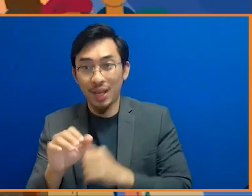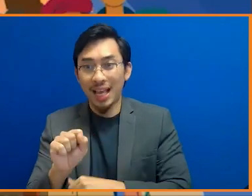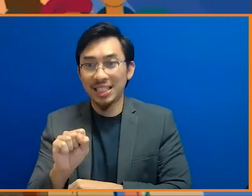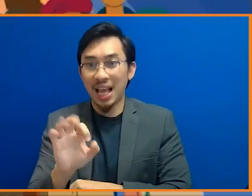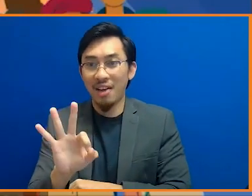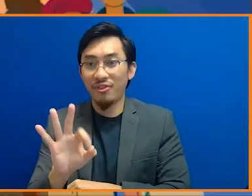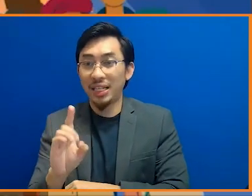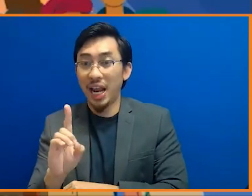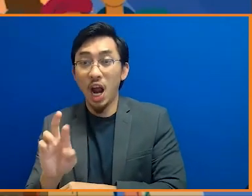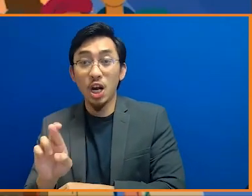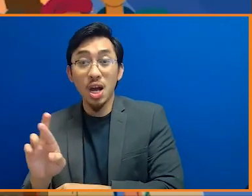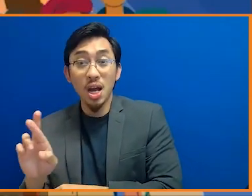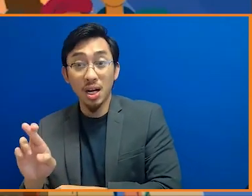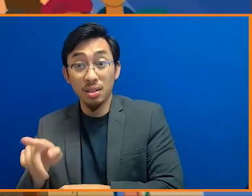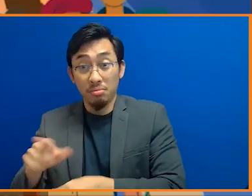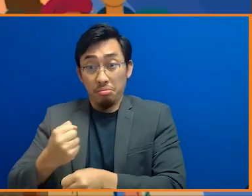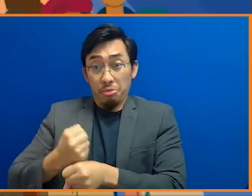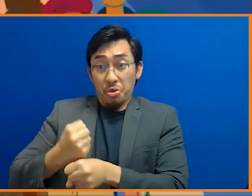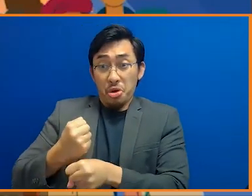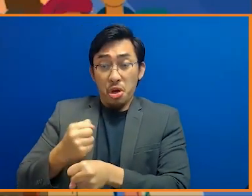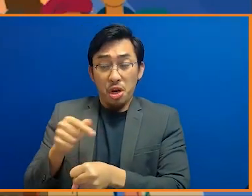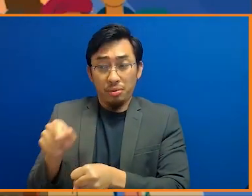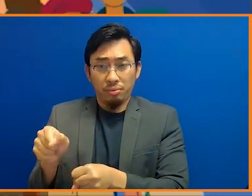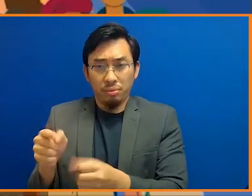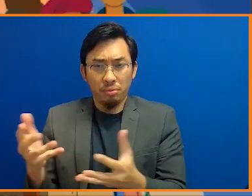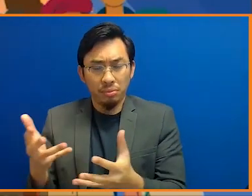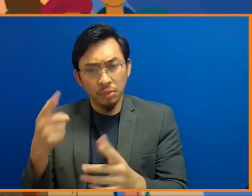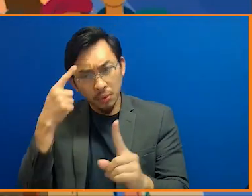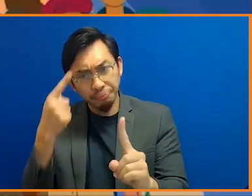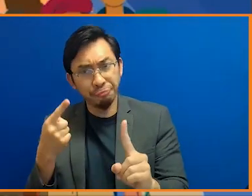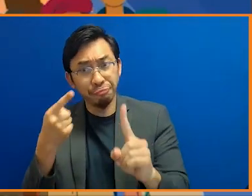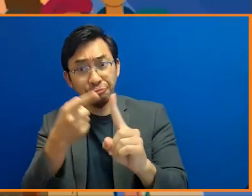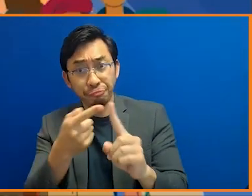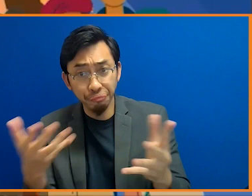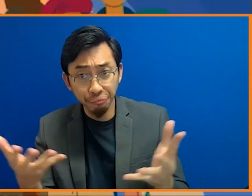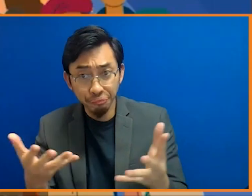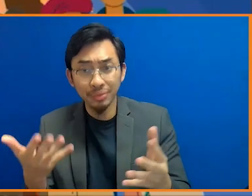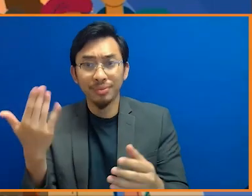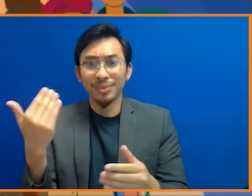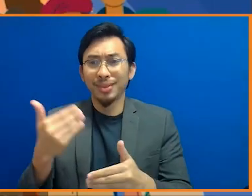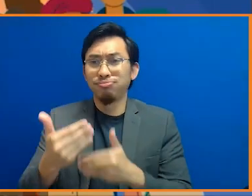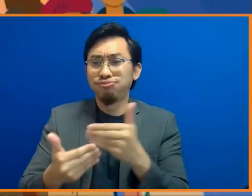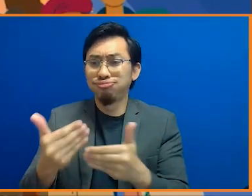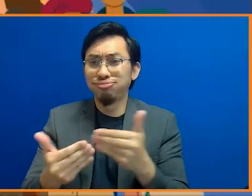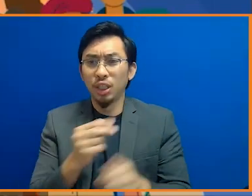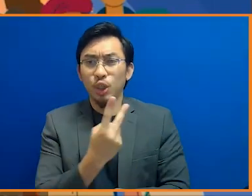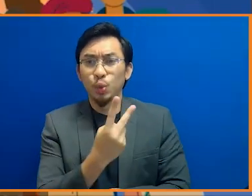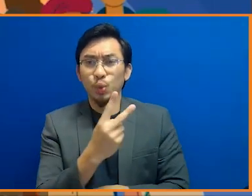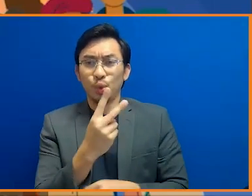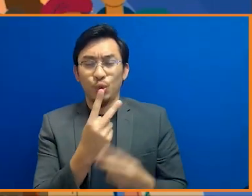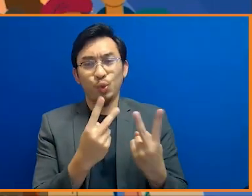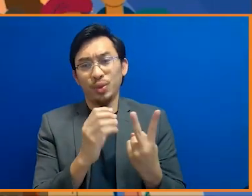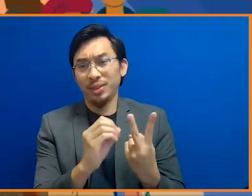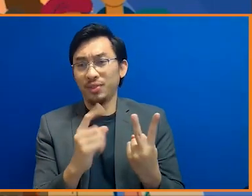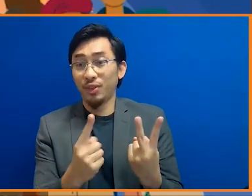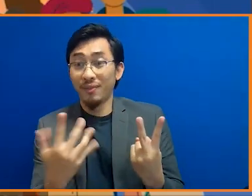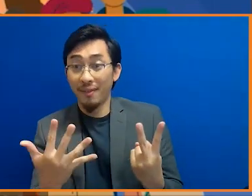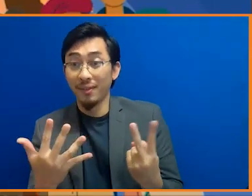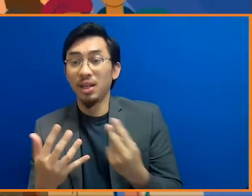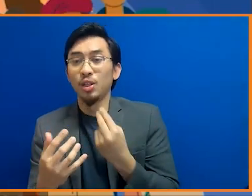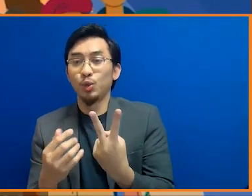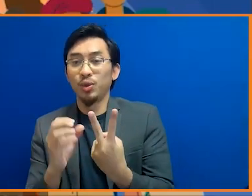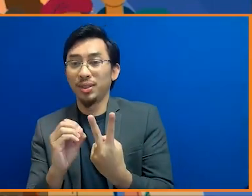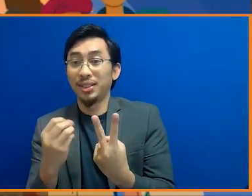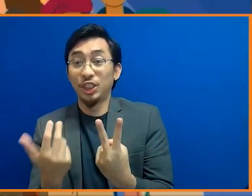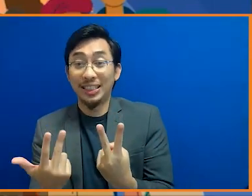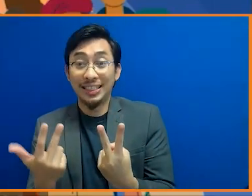call it SFDRR. This framework is expected to be implemented between